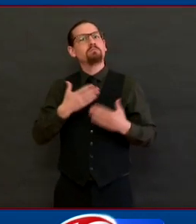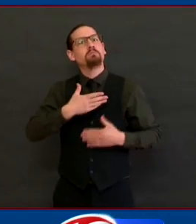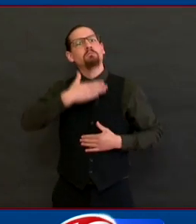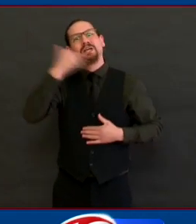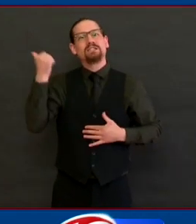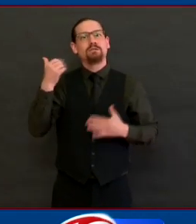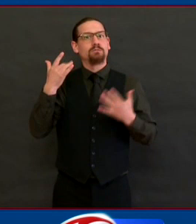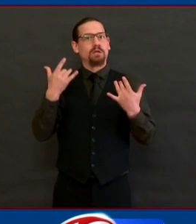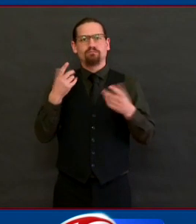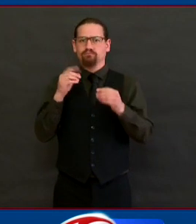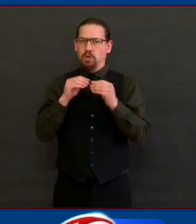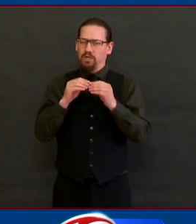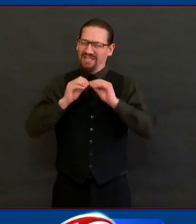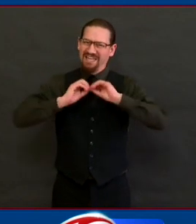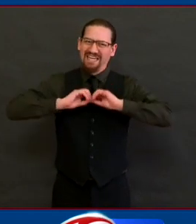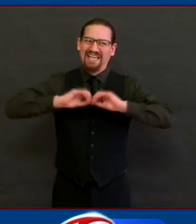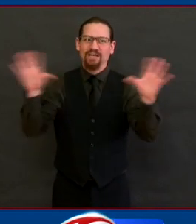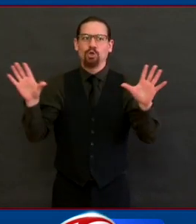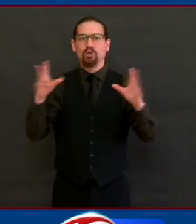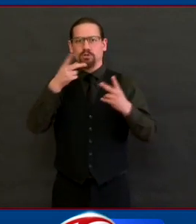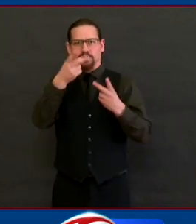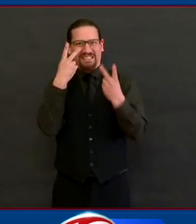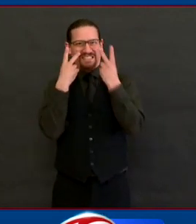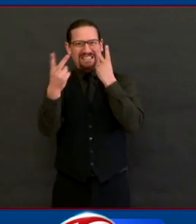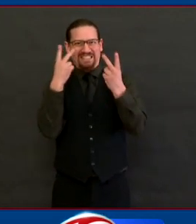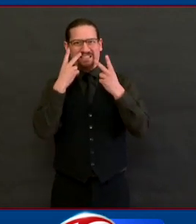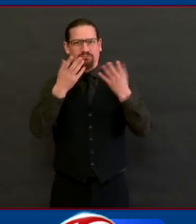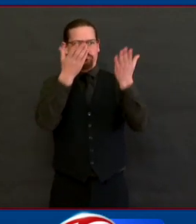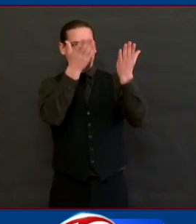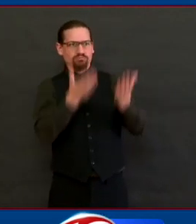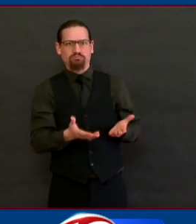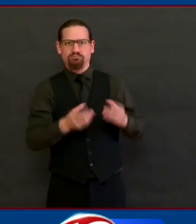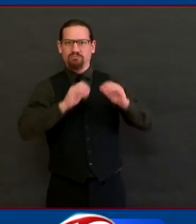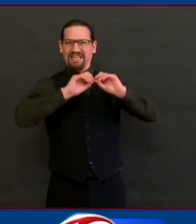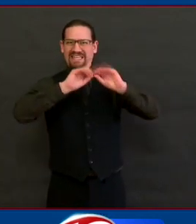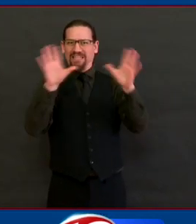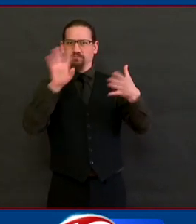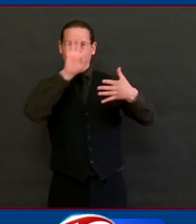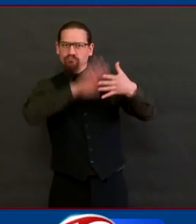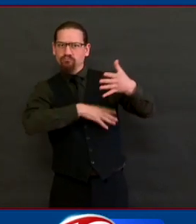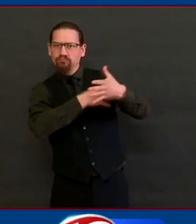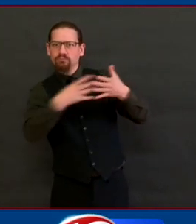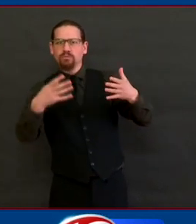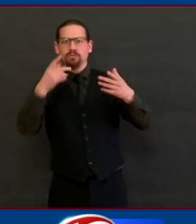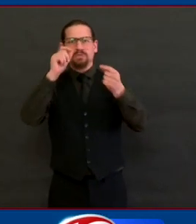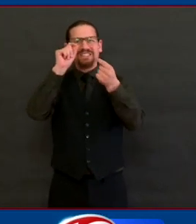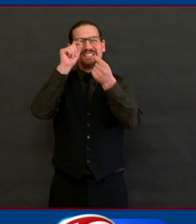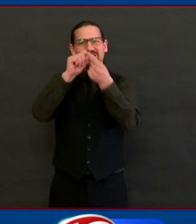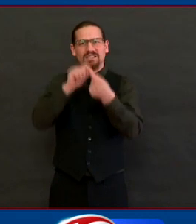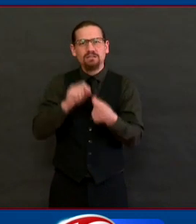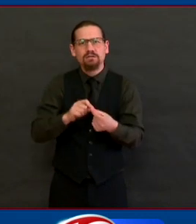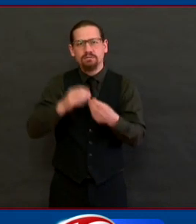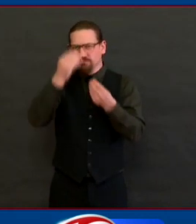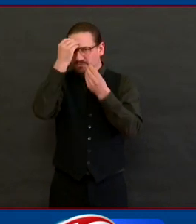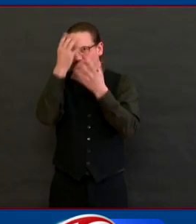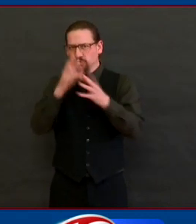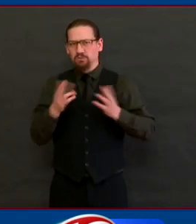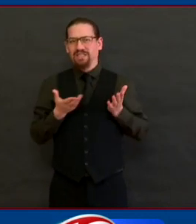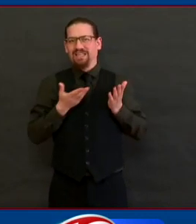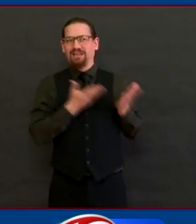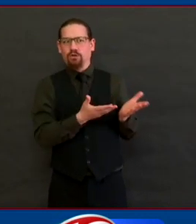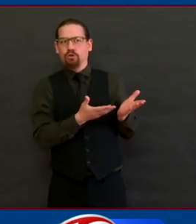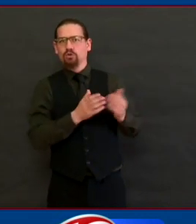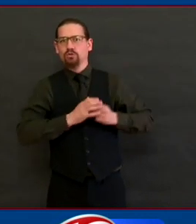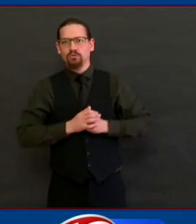better, more accessible and more granular for everybody to see. The snapshot is just the